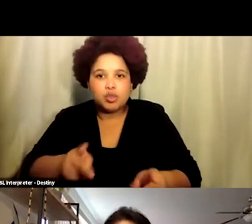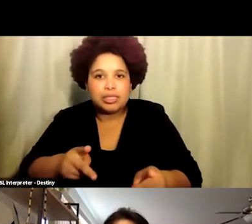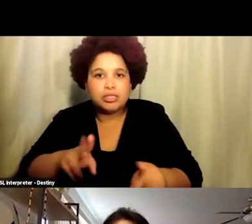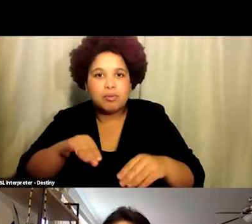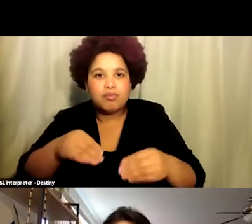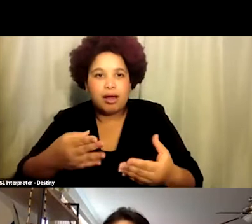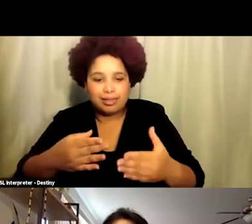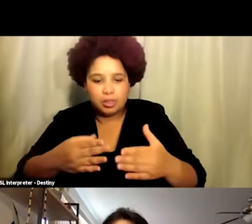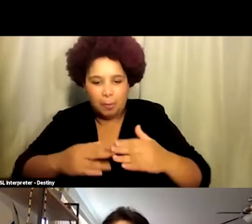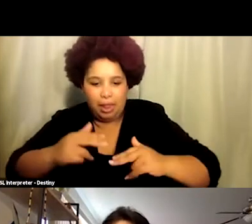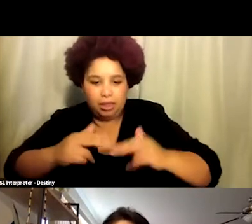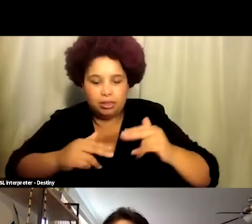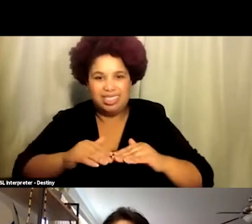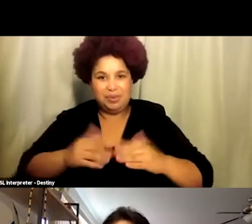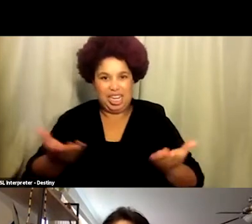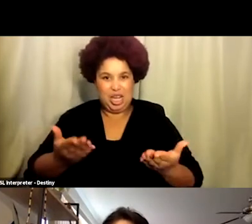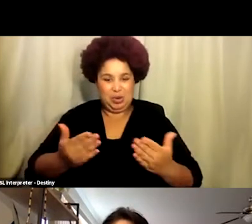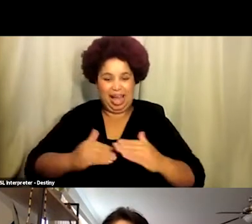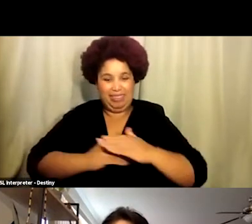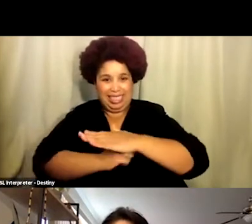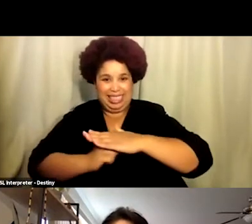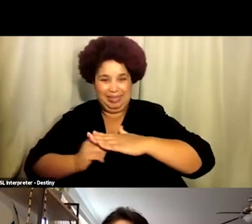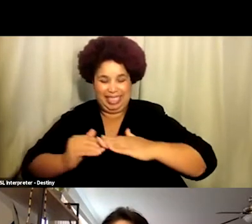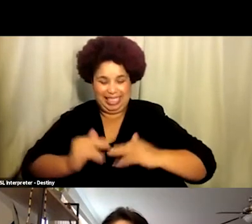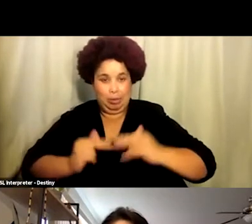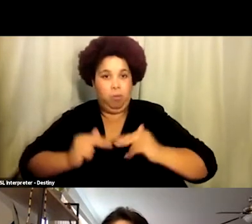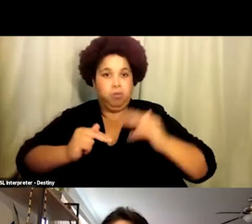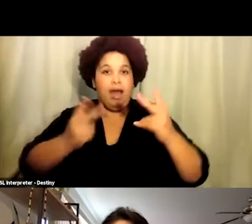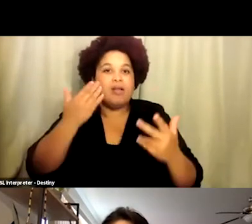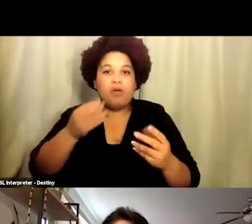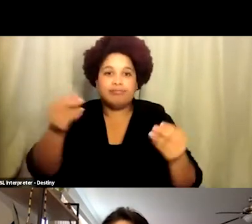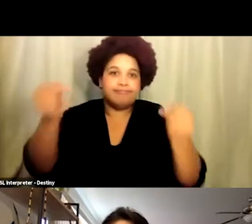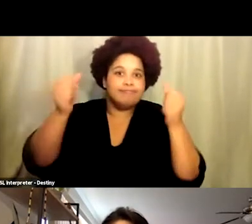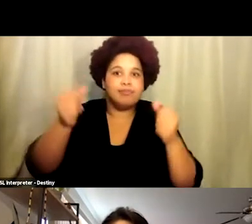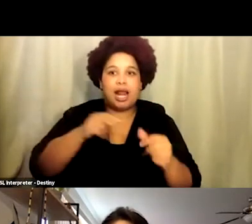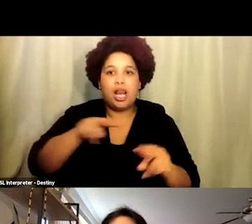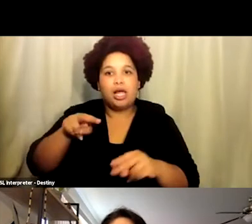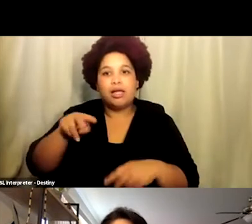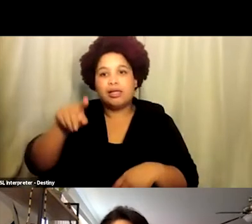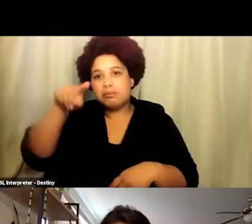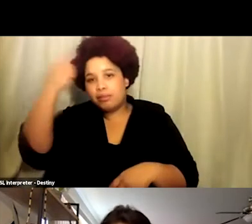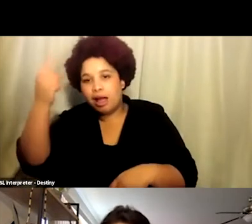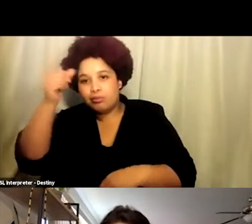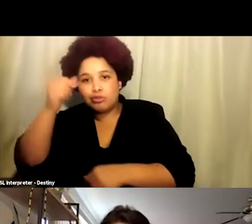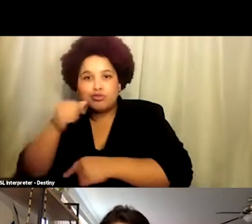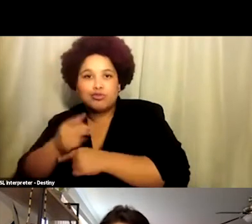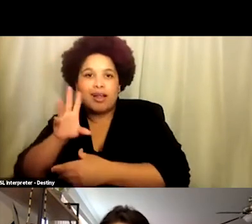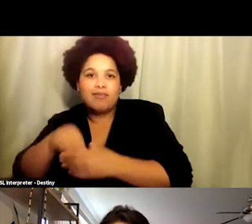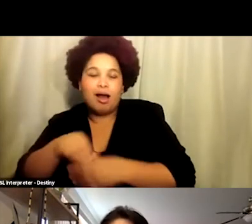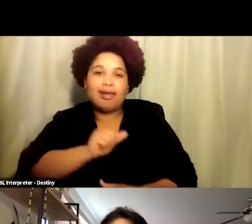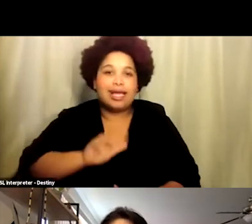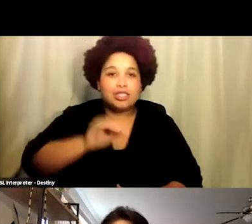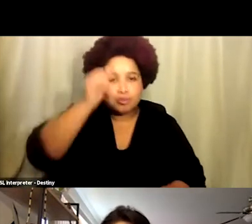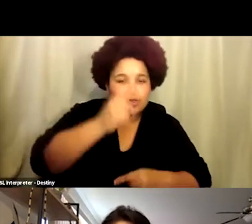are building. And like, even though it doesn't happen overnight, I look towards our Black brothers and sisters in the arts and our Asian brothers